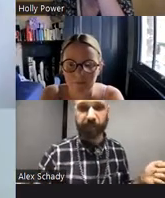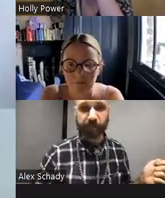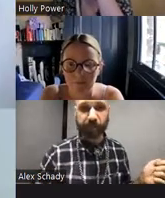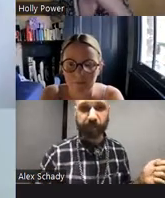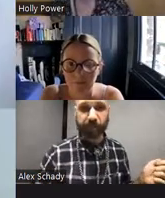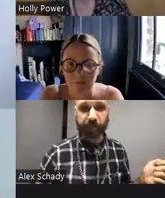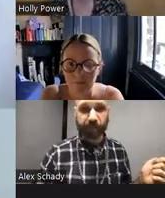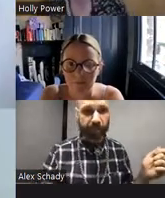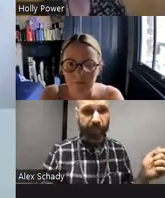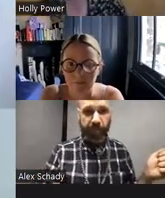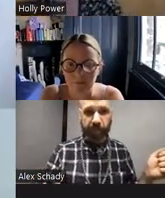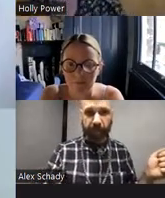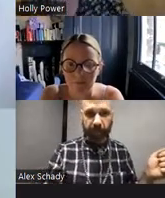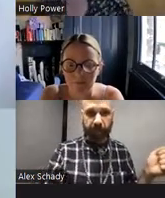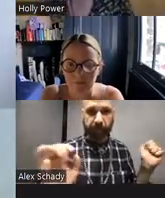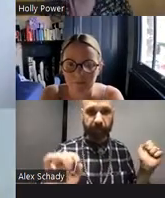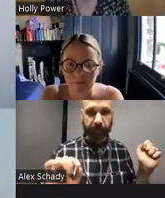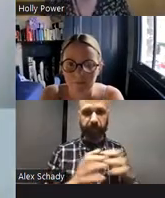it.